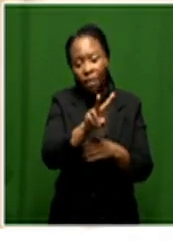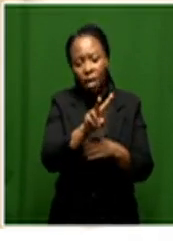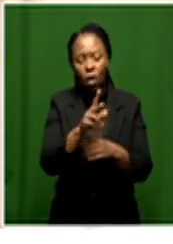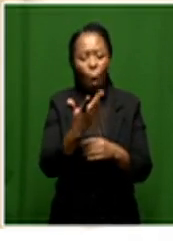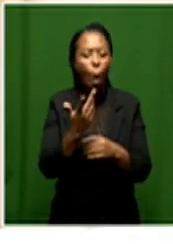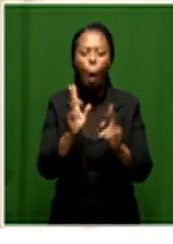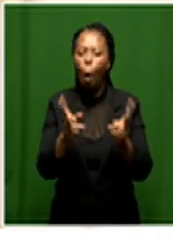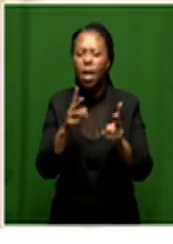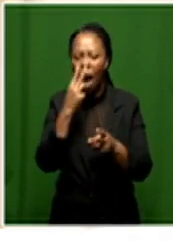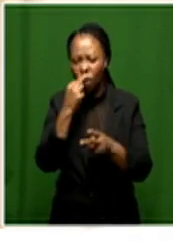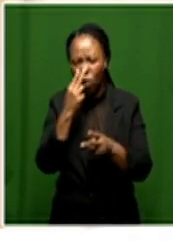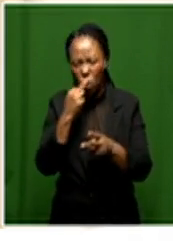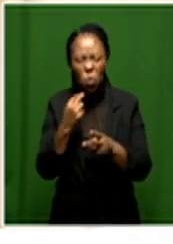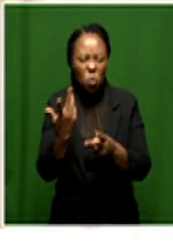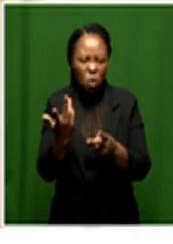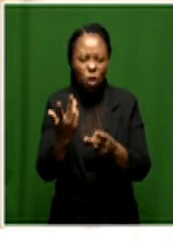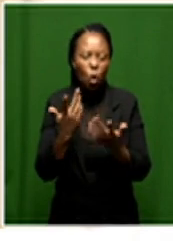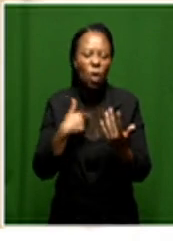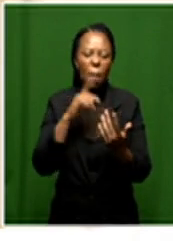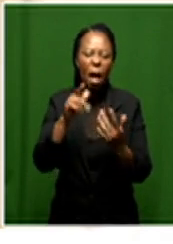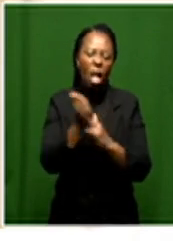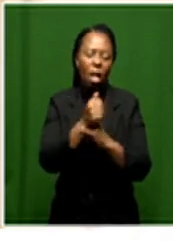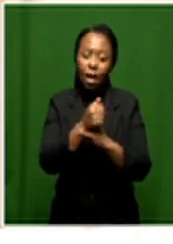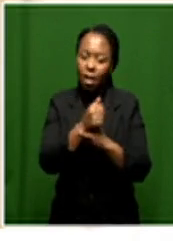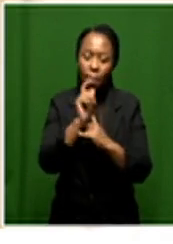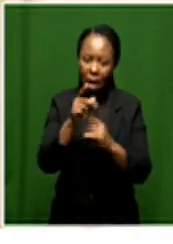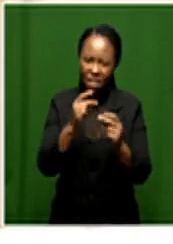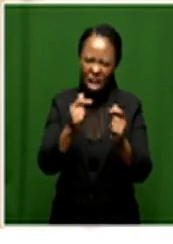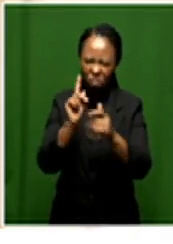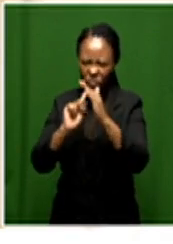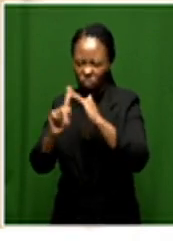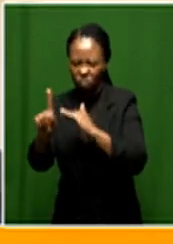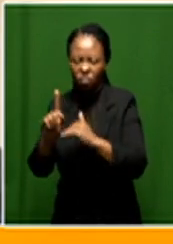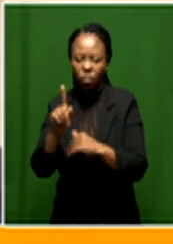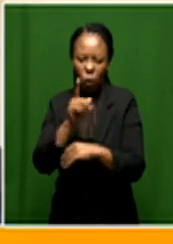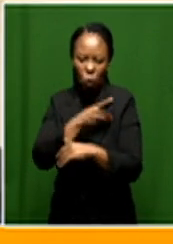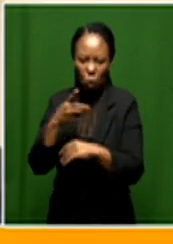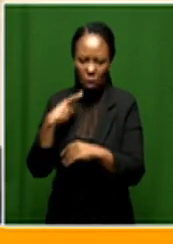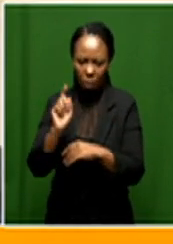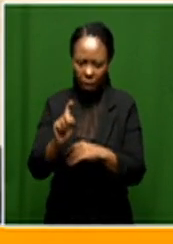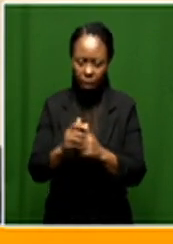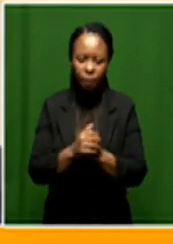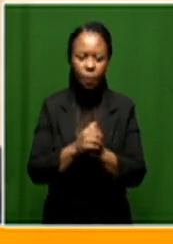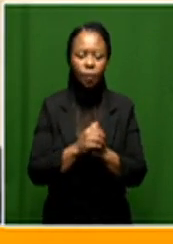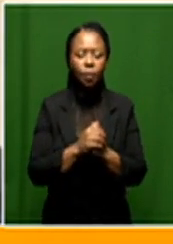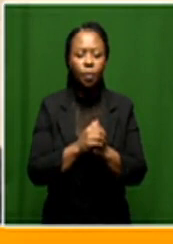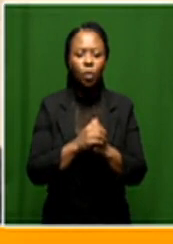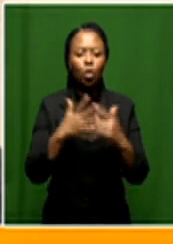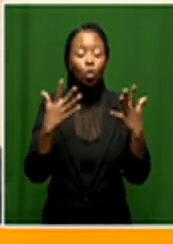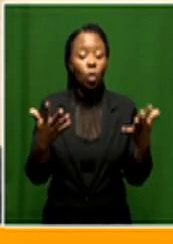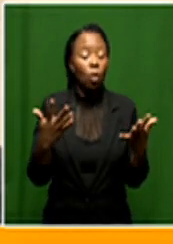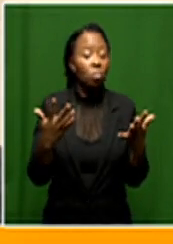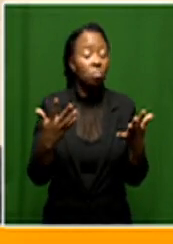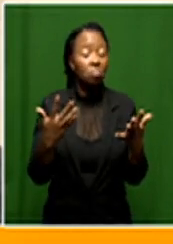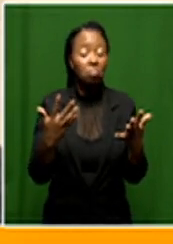but please let's not take it for granted. Let's seek medical attention. And Dr. Maja, what happens if